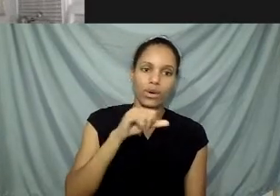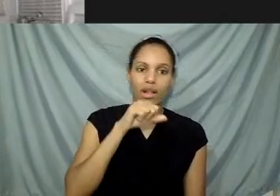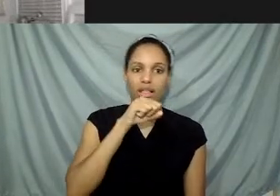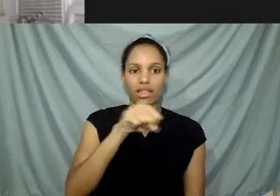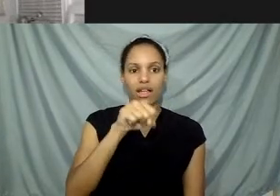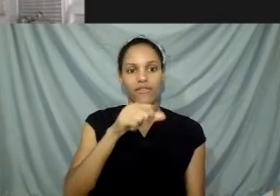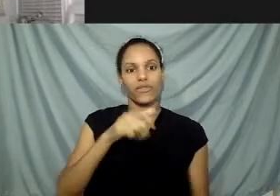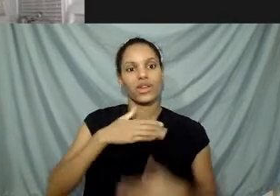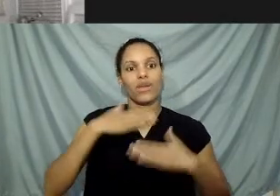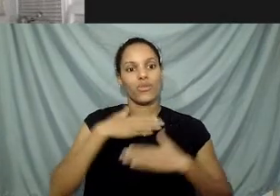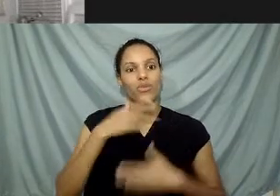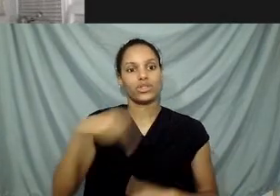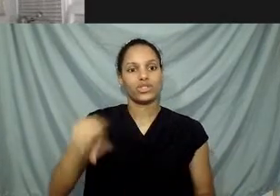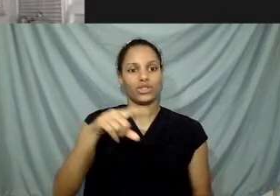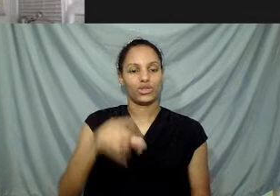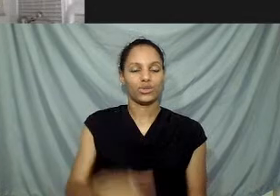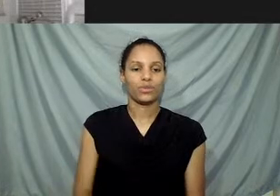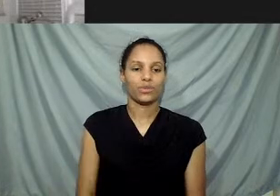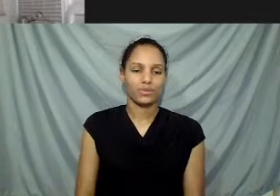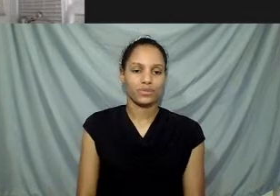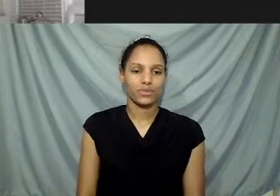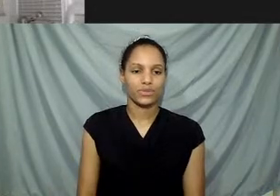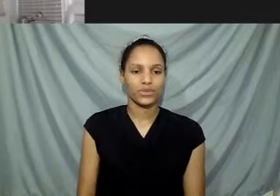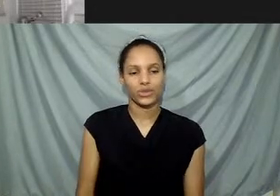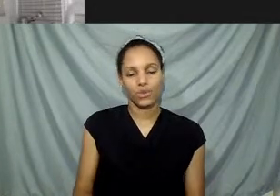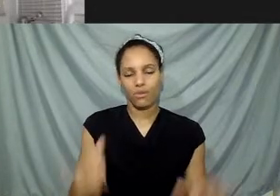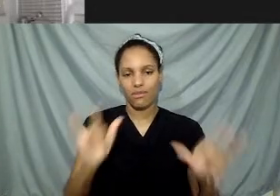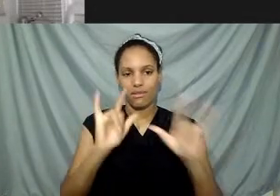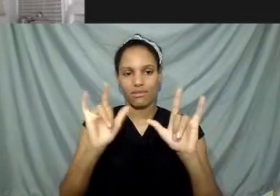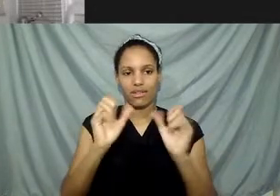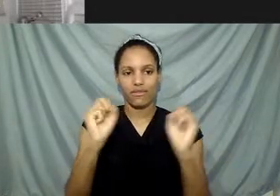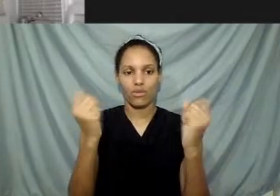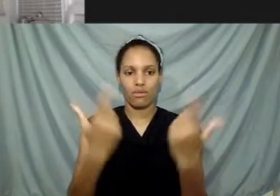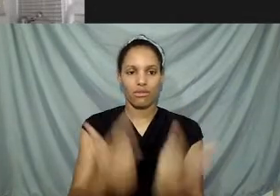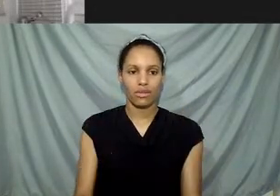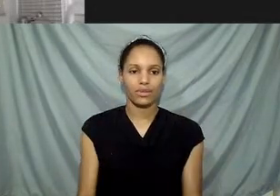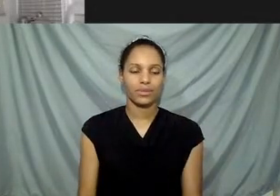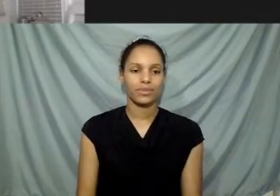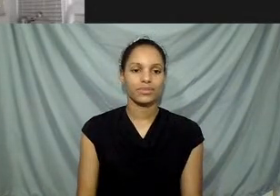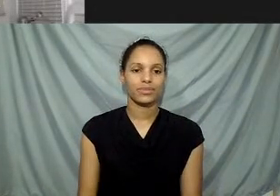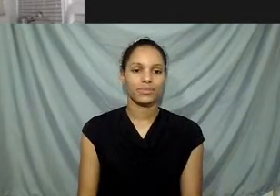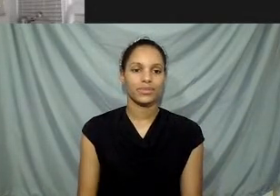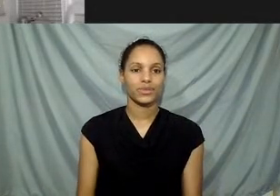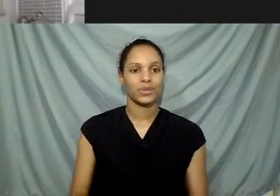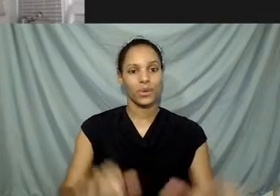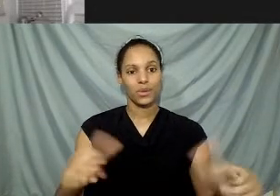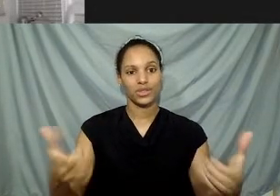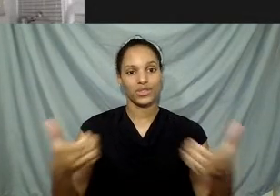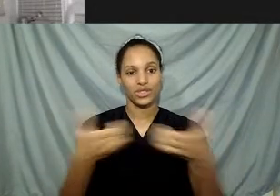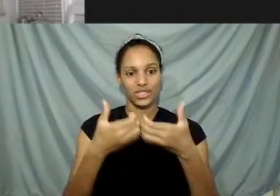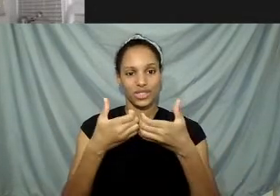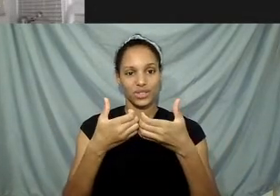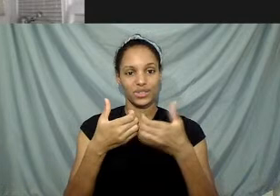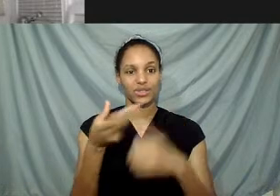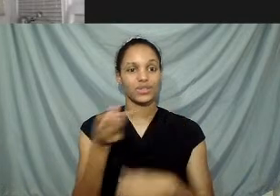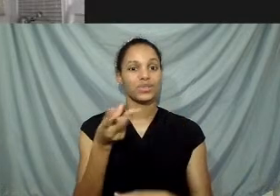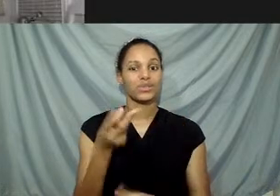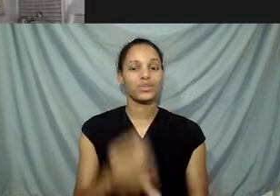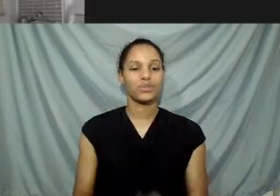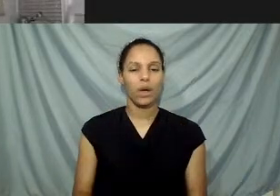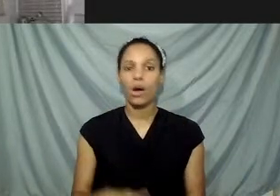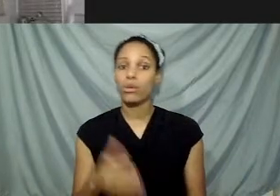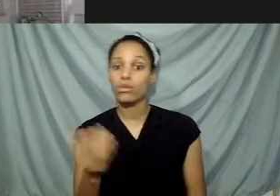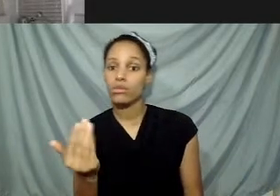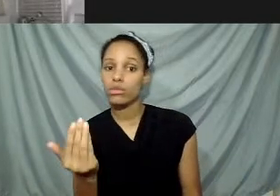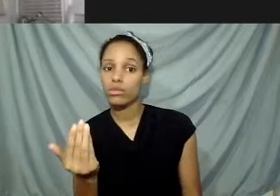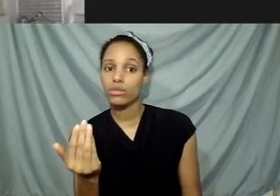hear that as your shout out, because I love you all. Yes. Well, cheers to you too. Wait, go ahead,